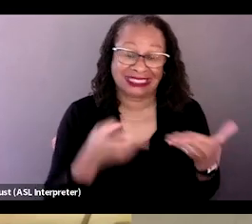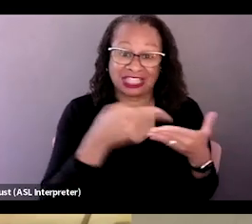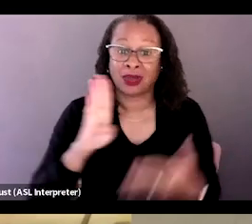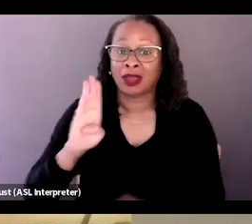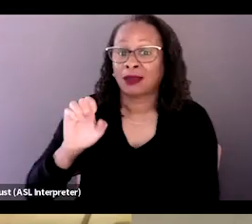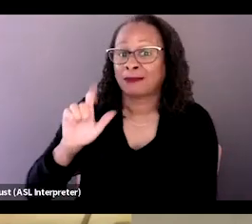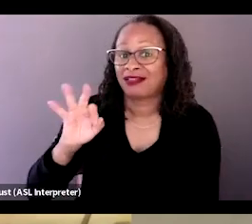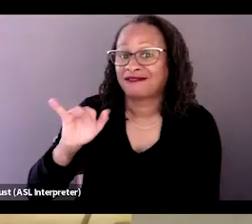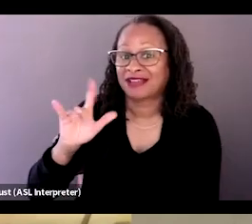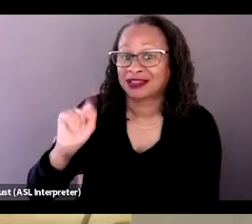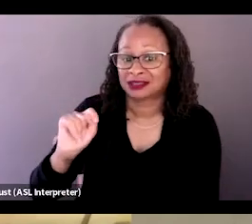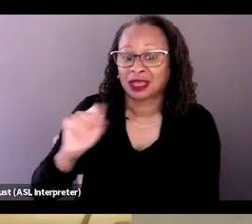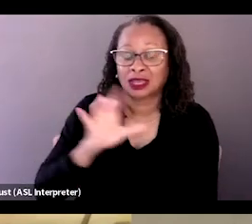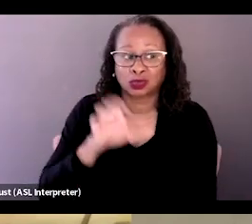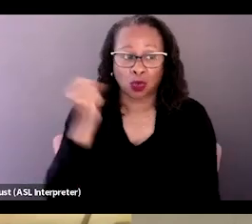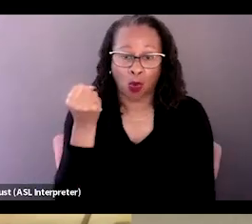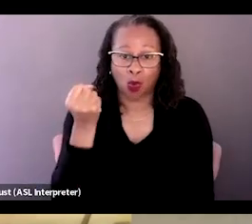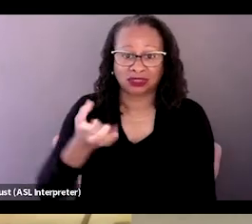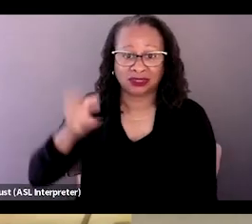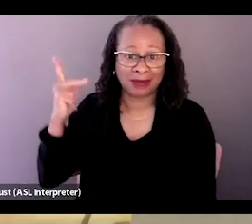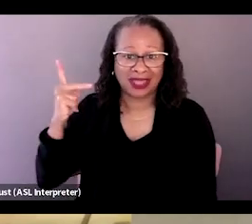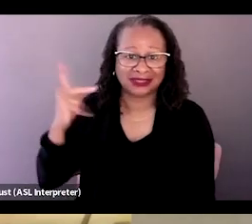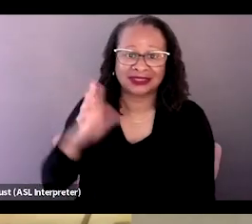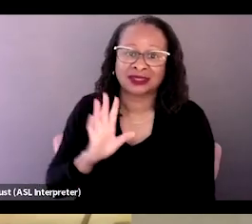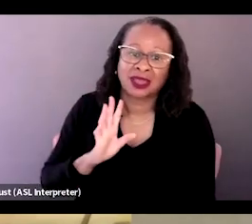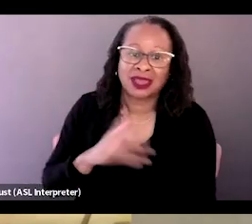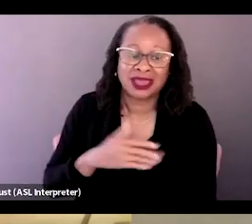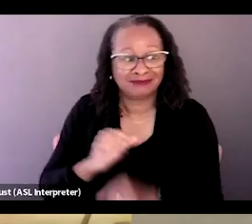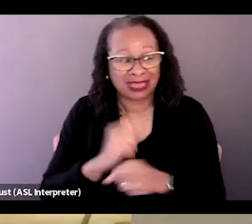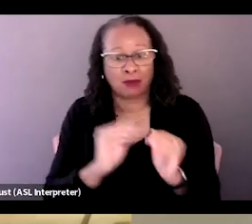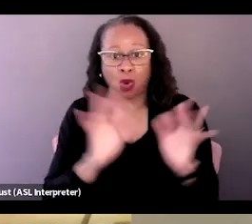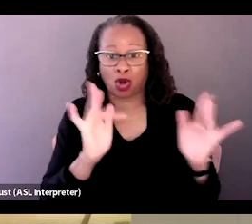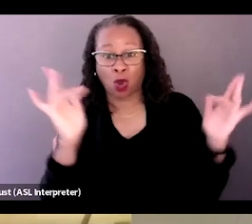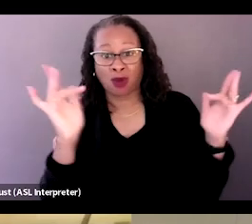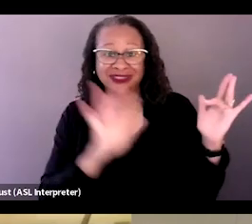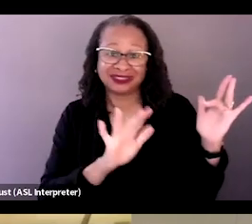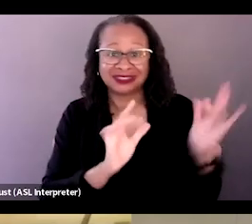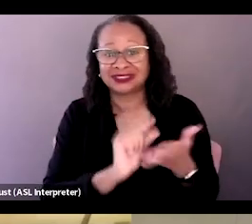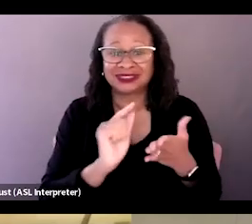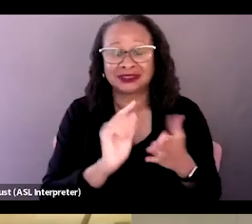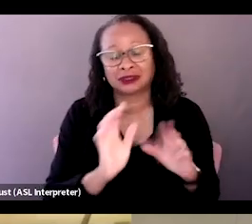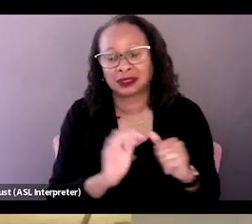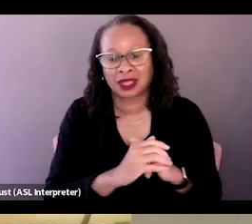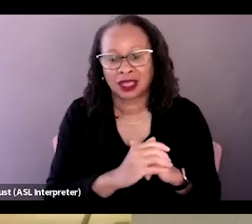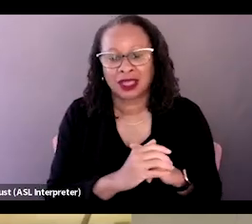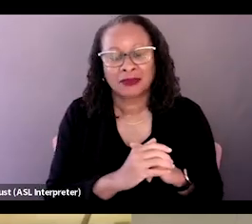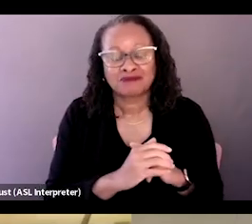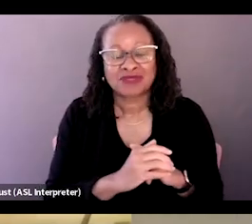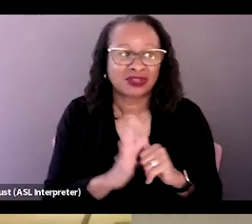hang on to the past and a glorious somehow, like even if it seems crazy, but a glorious